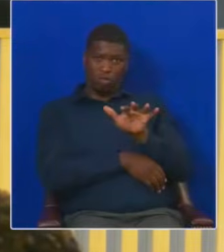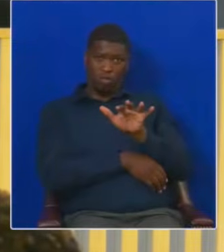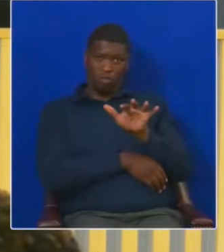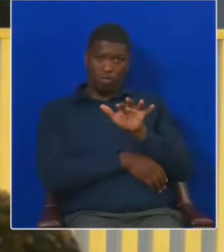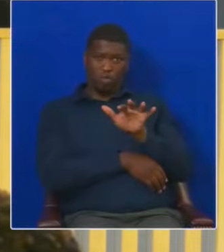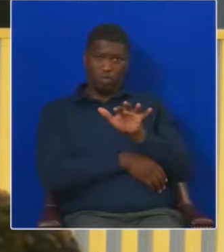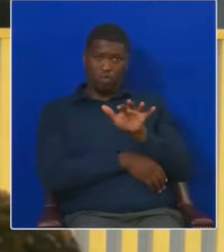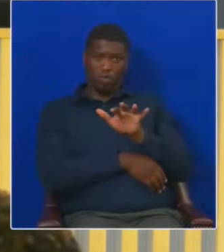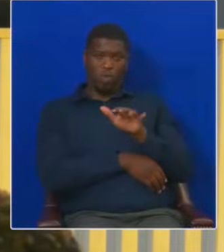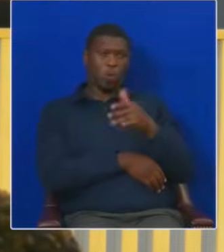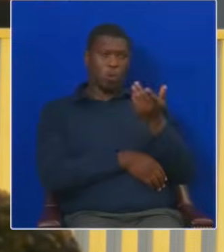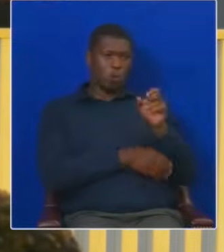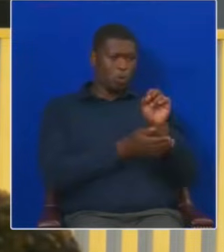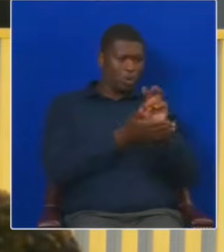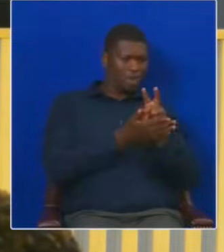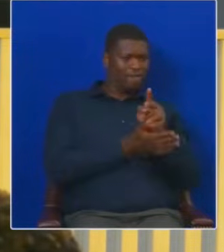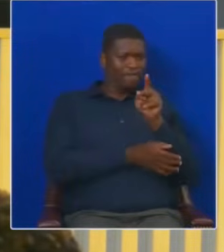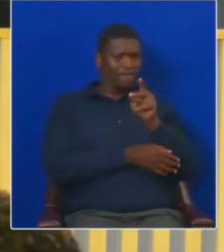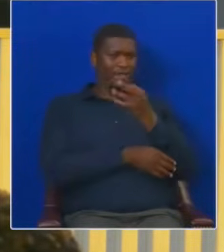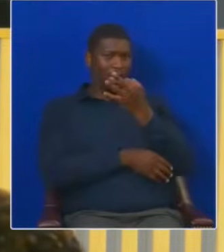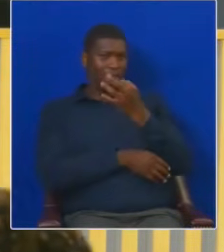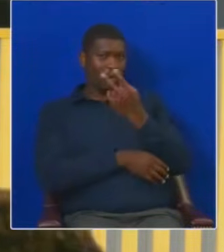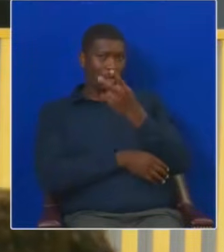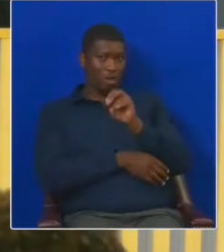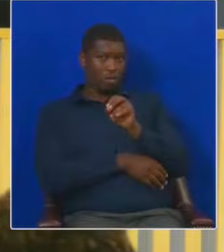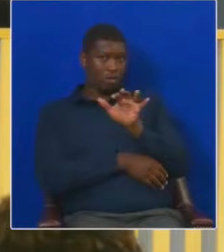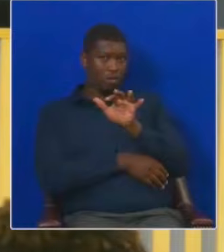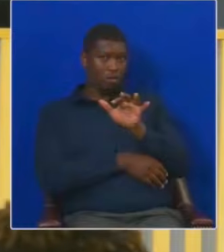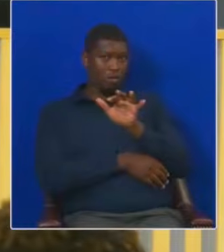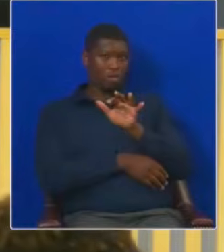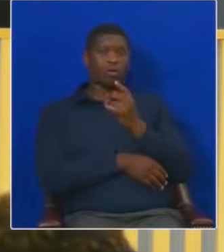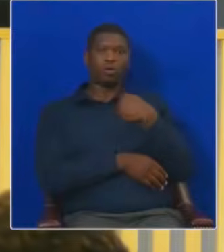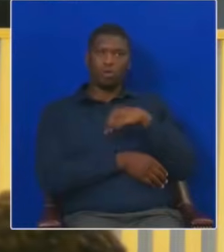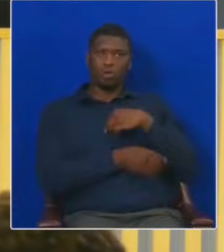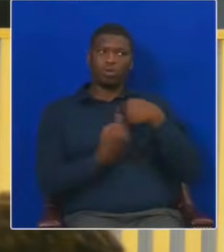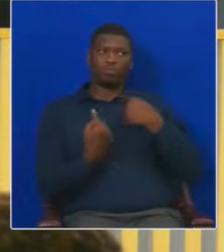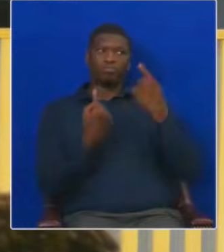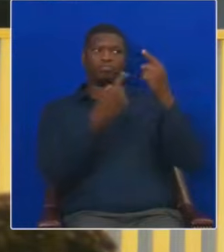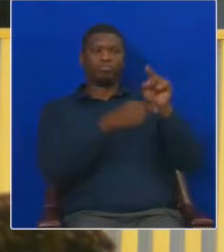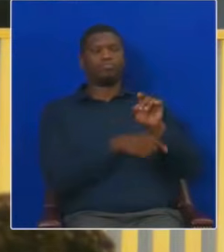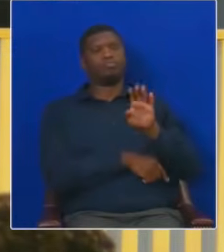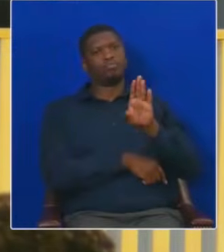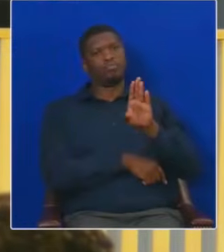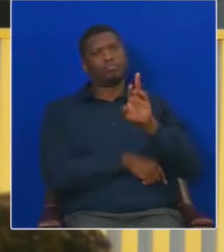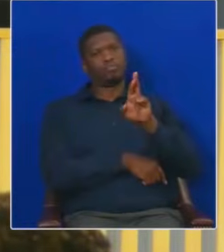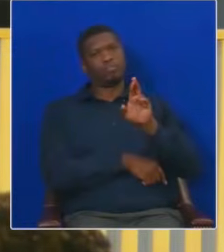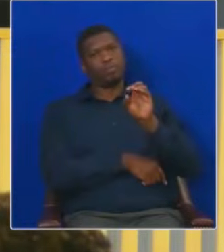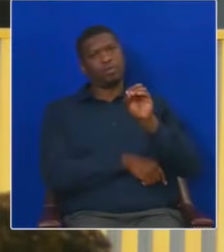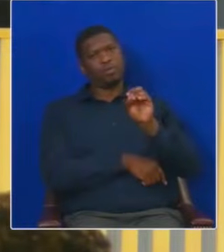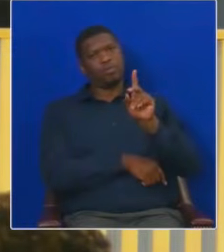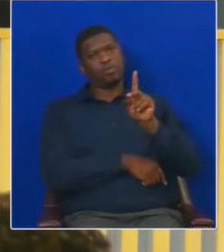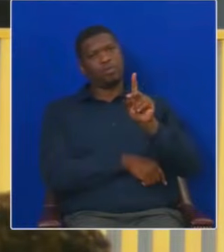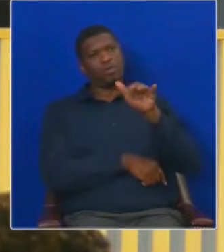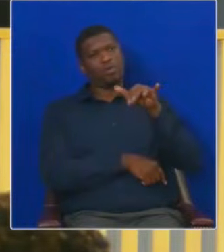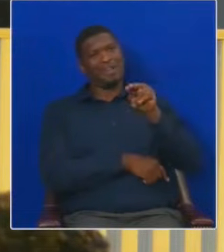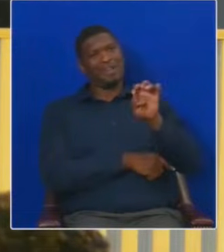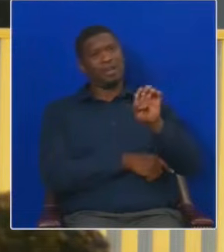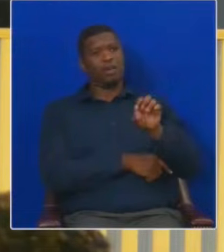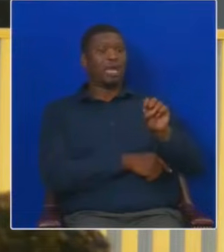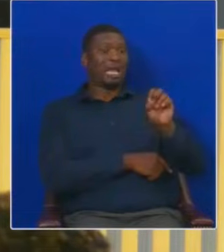we proceeded to Brooklyn ACPS, whereby the items, as I